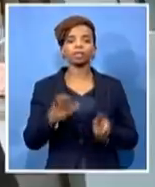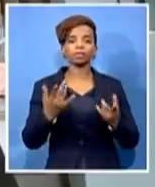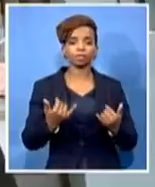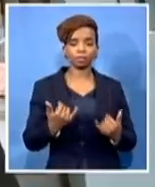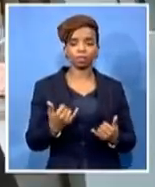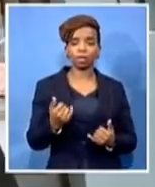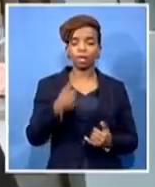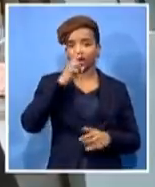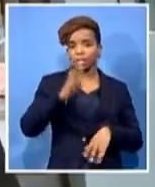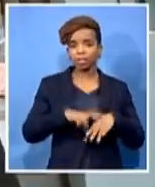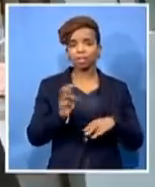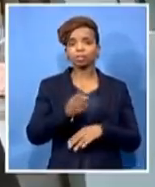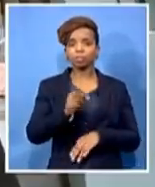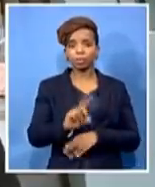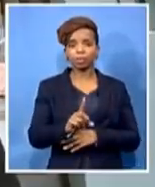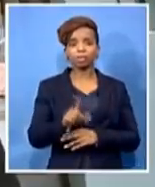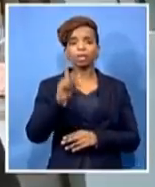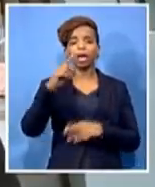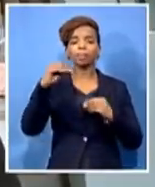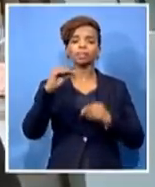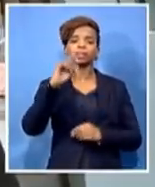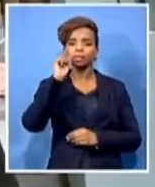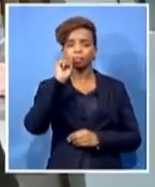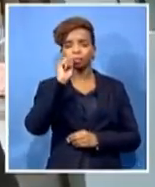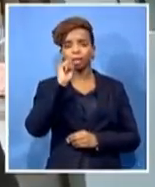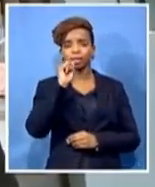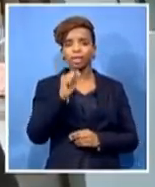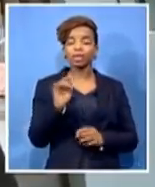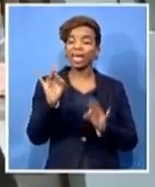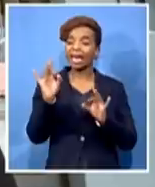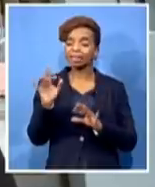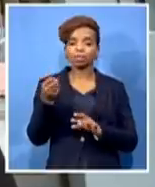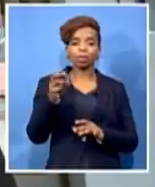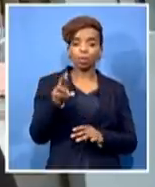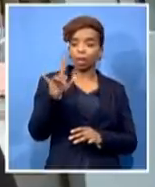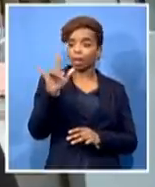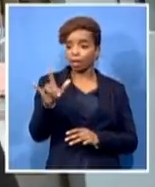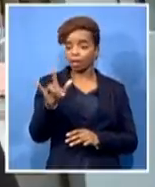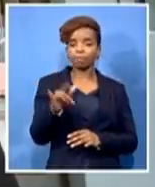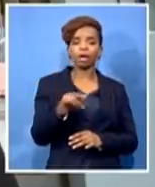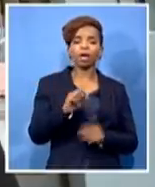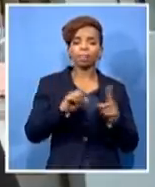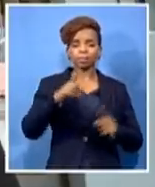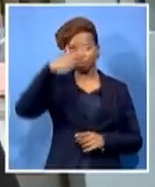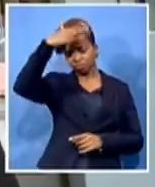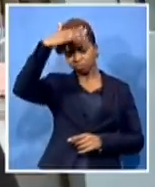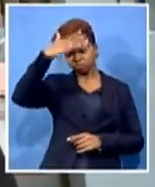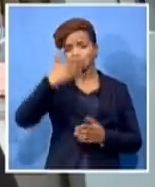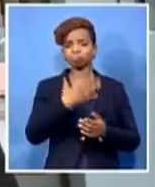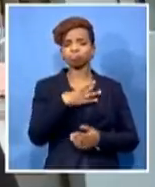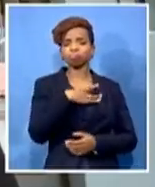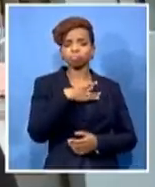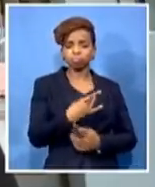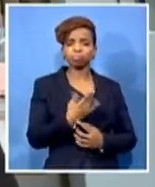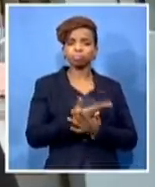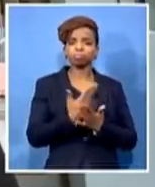businessman. Hate him or like him, Donald Trump can decide, can take action, and he does put America first. Yeah. And he has